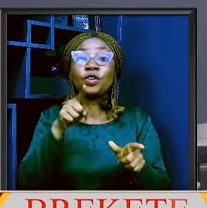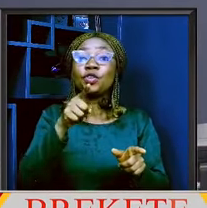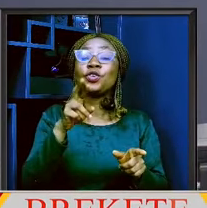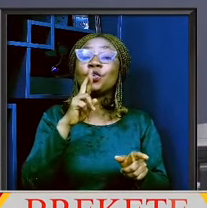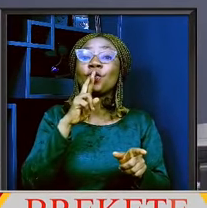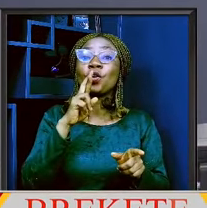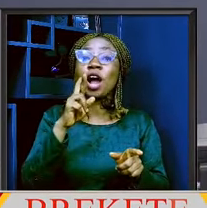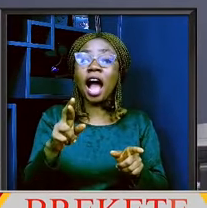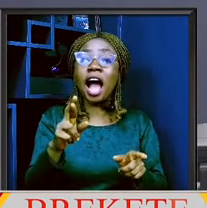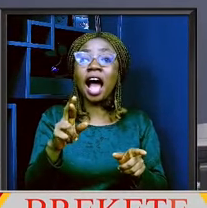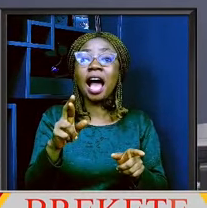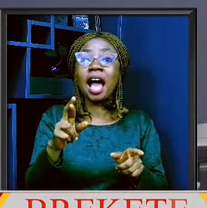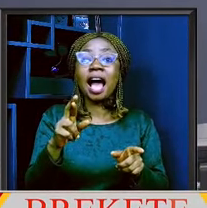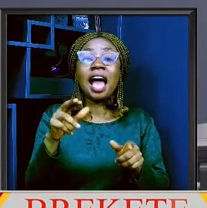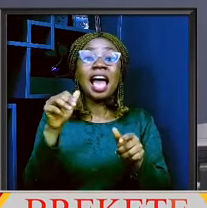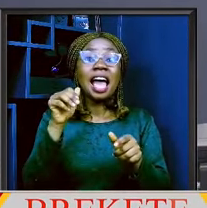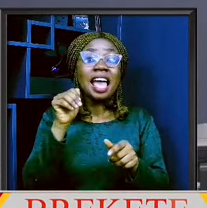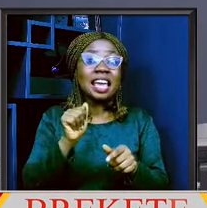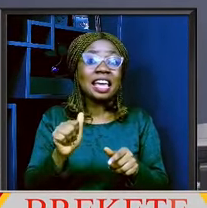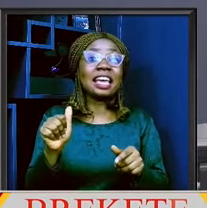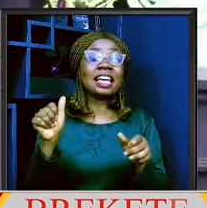are already